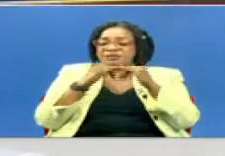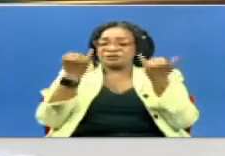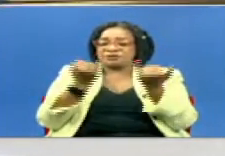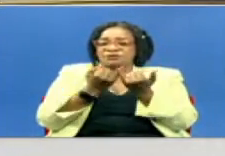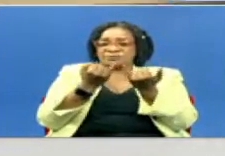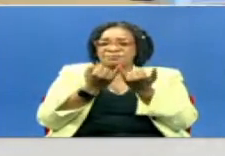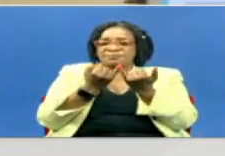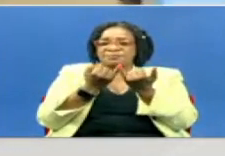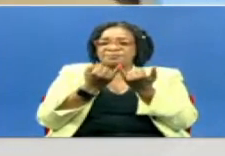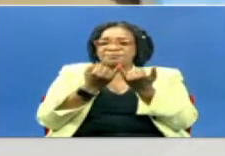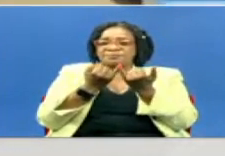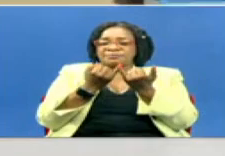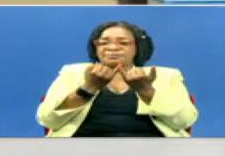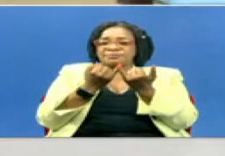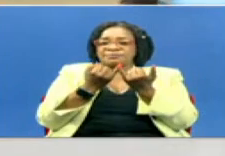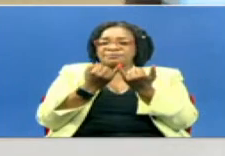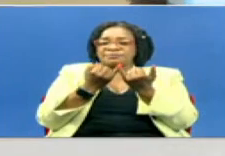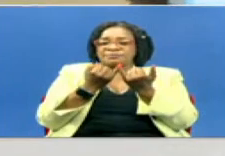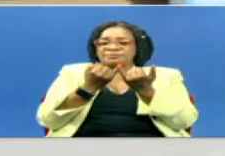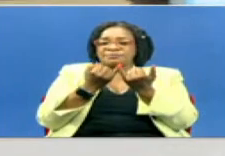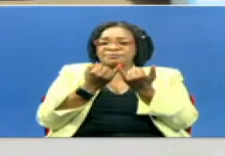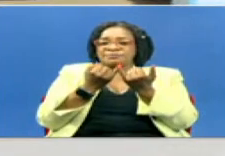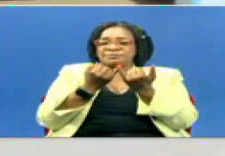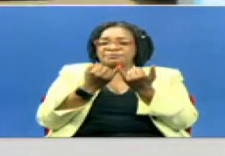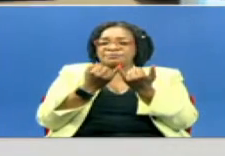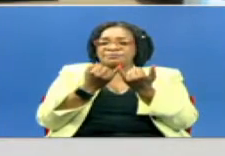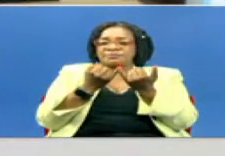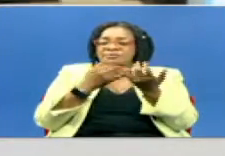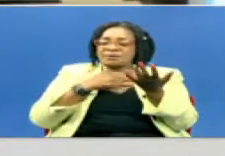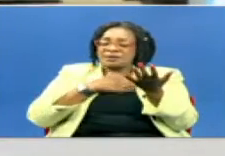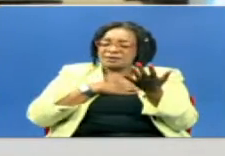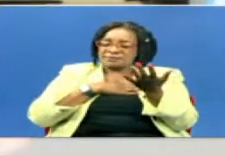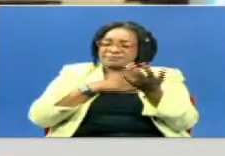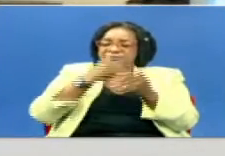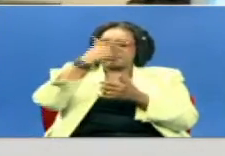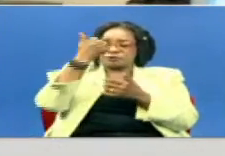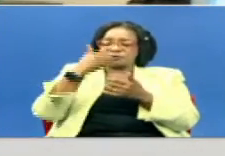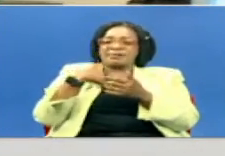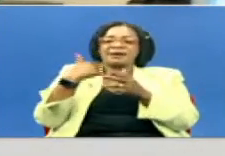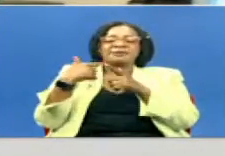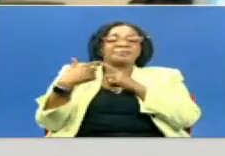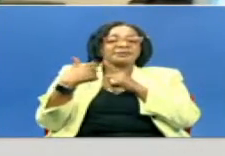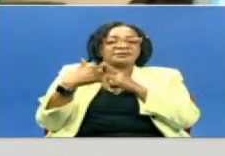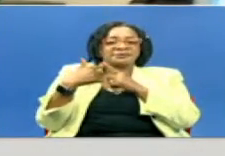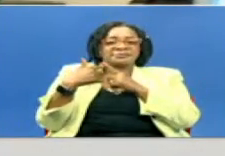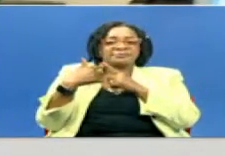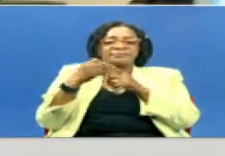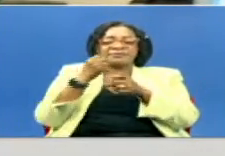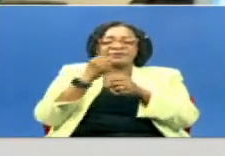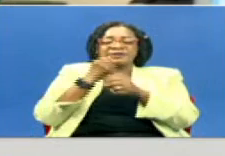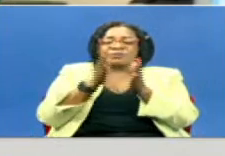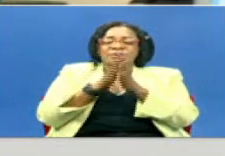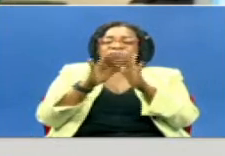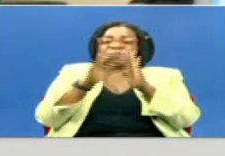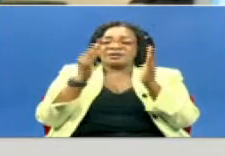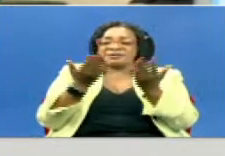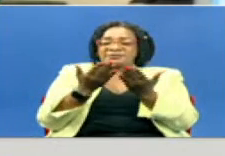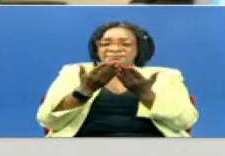the Bretton Woods. I will, because of my experience in dealing with the world